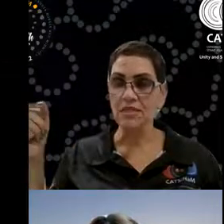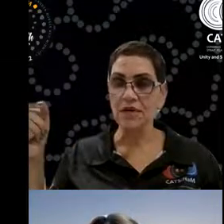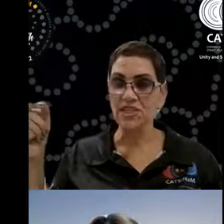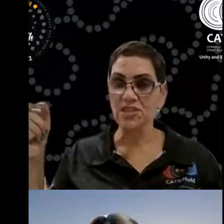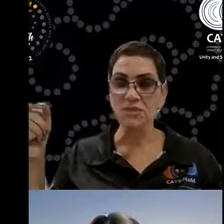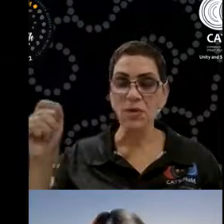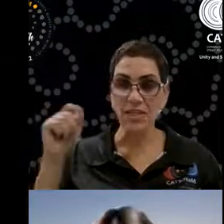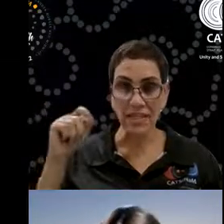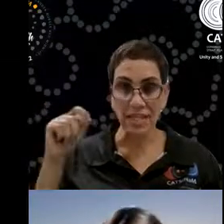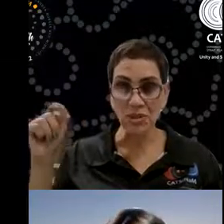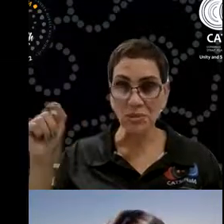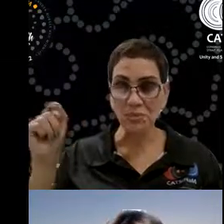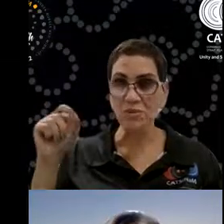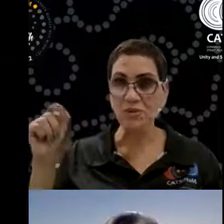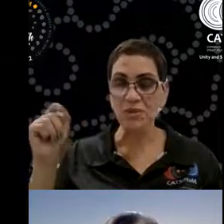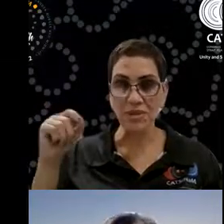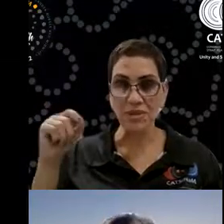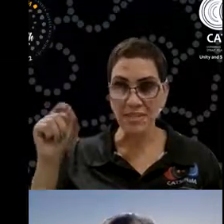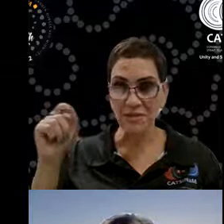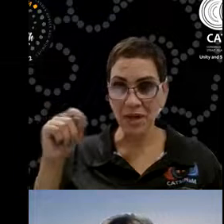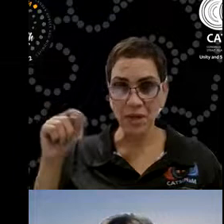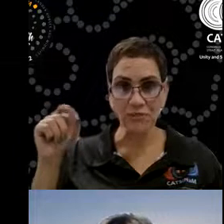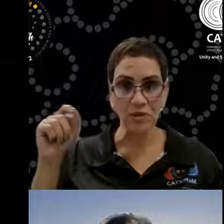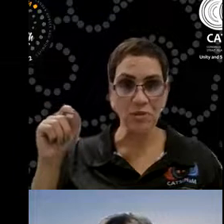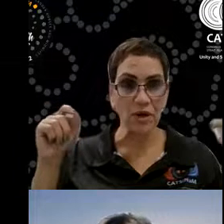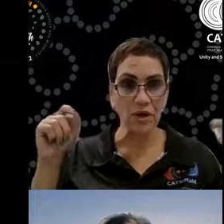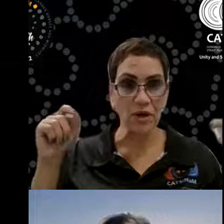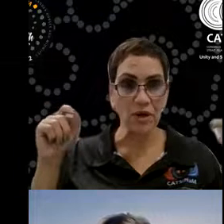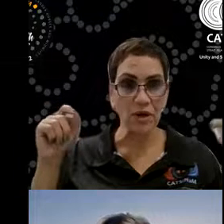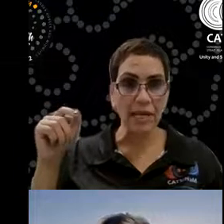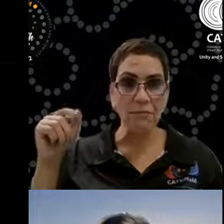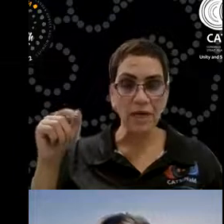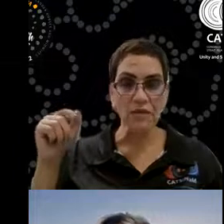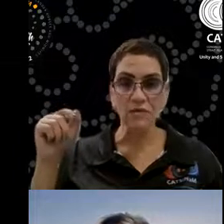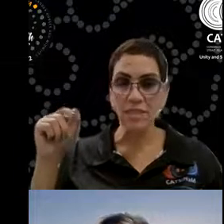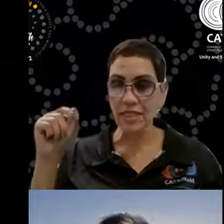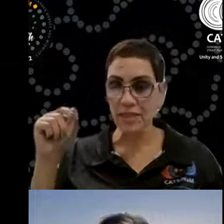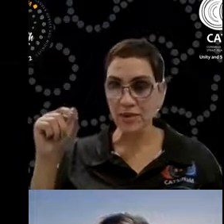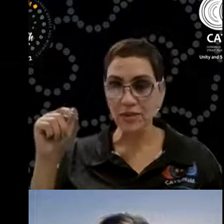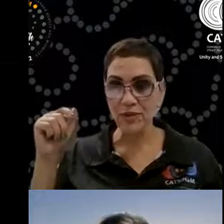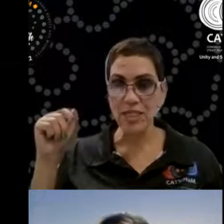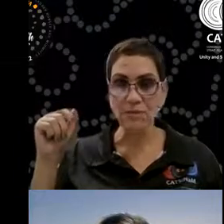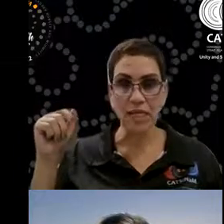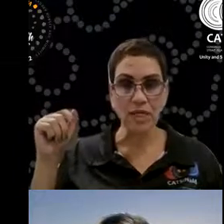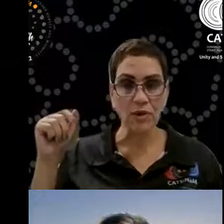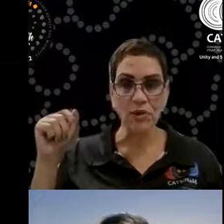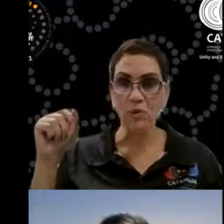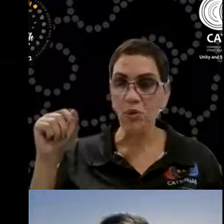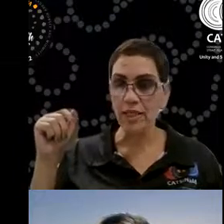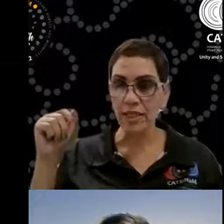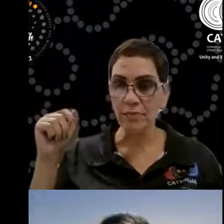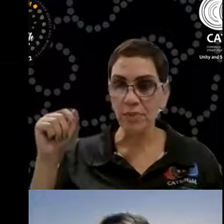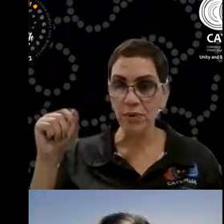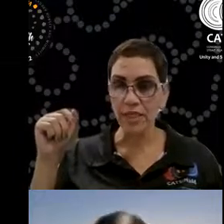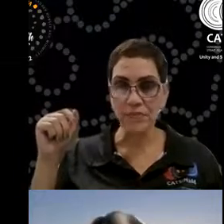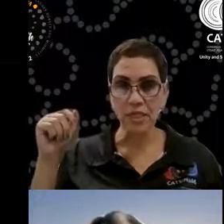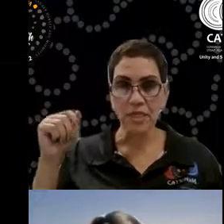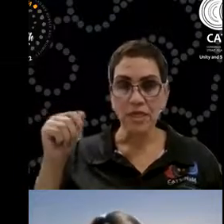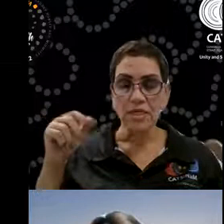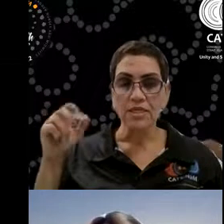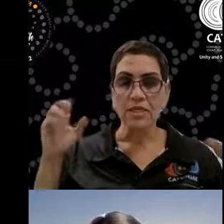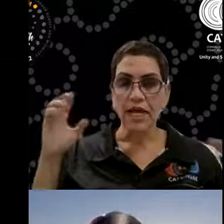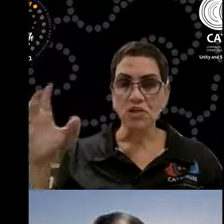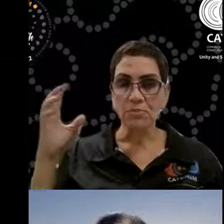into consideration, and what are the leadership responsibilities from like Amber, who is the clinical nurse team leader on the ward at that